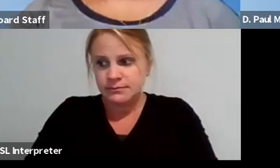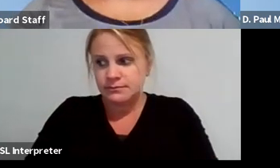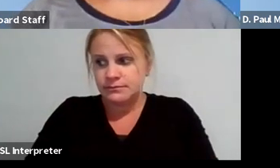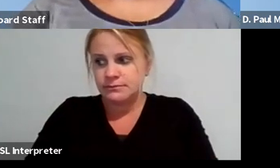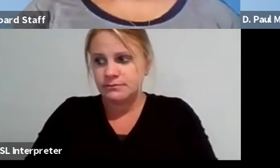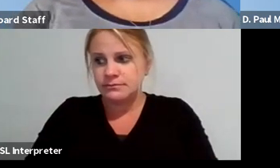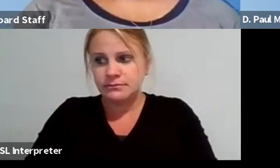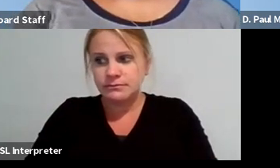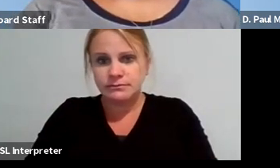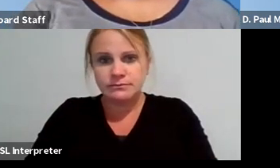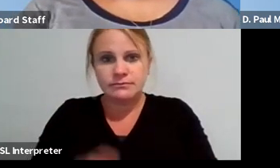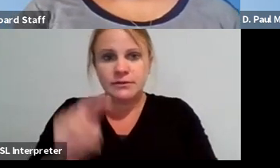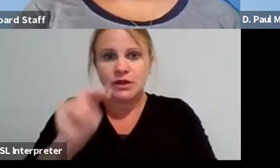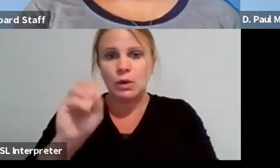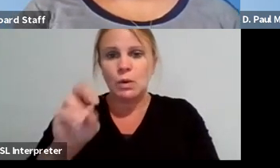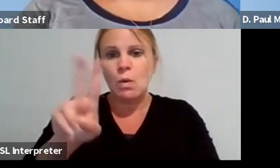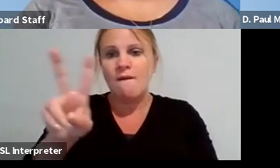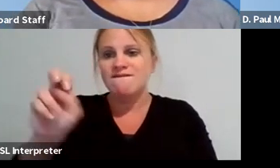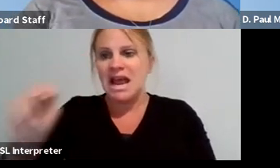Nirvan Sengupta.